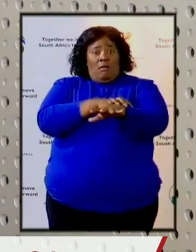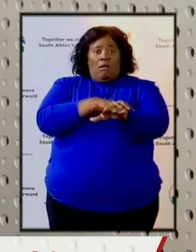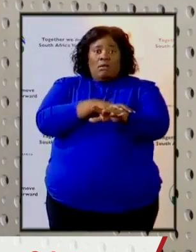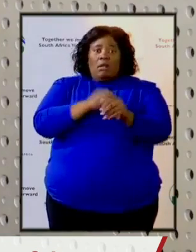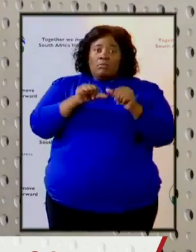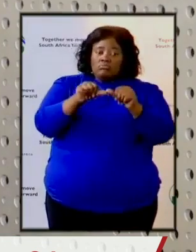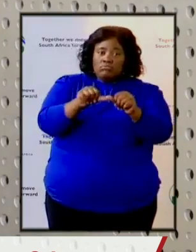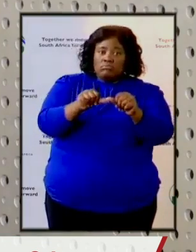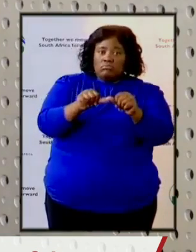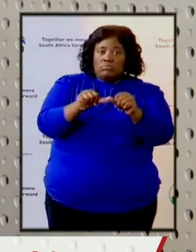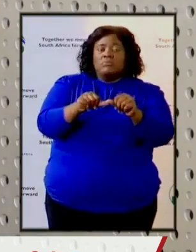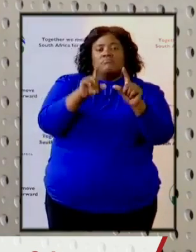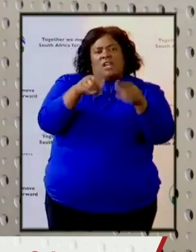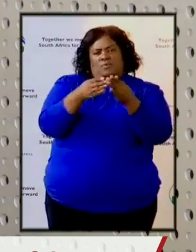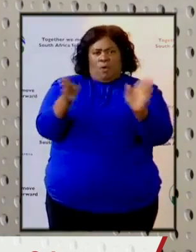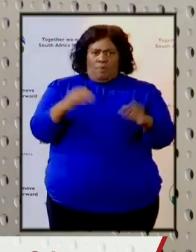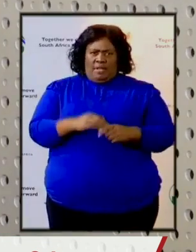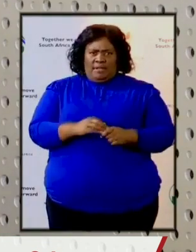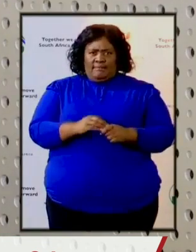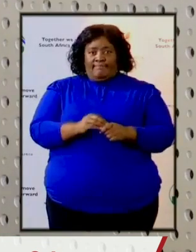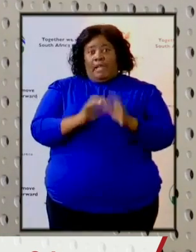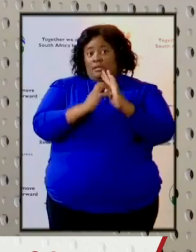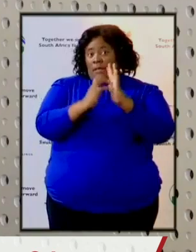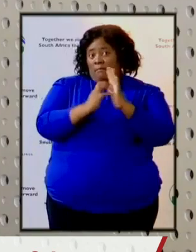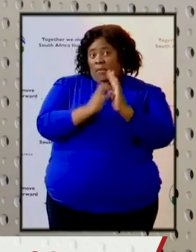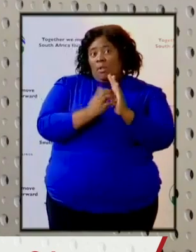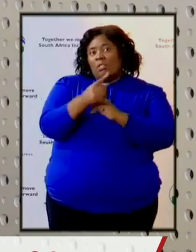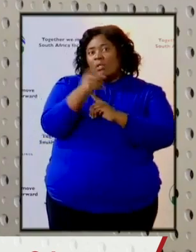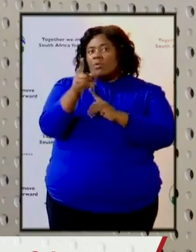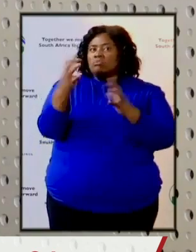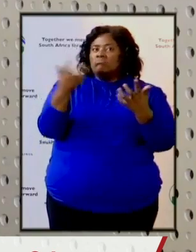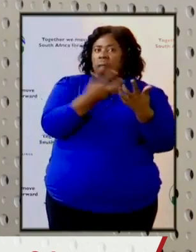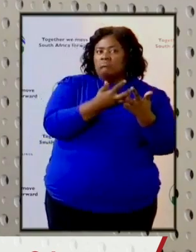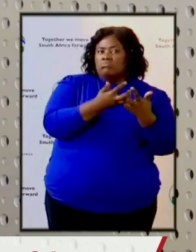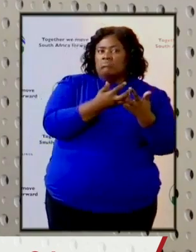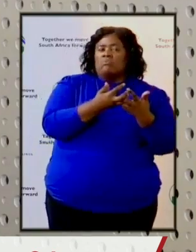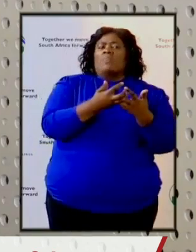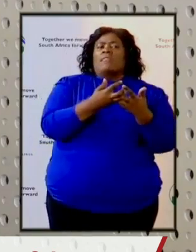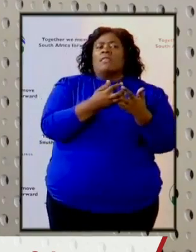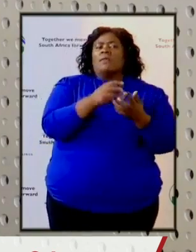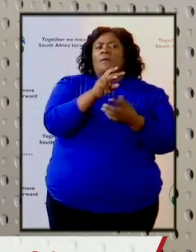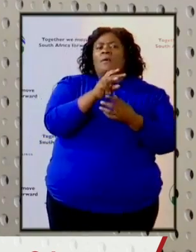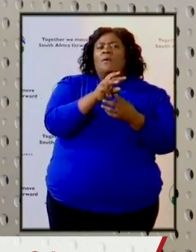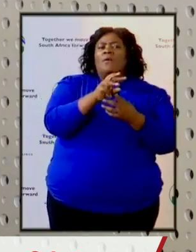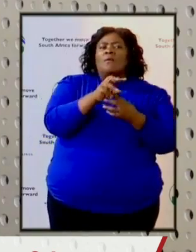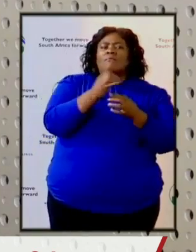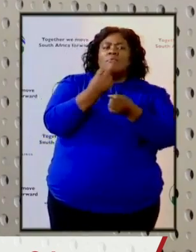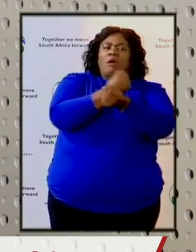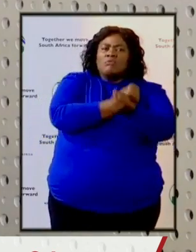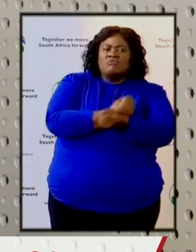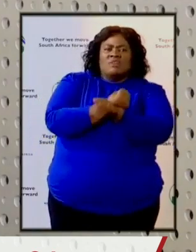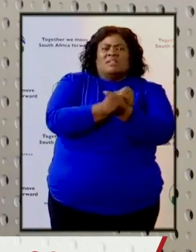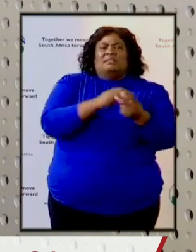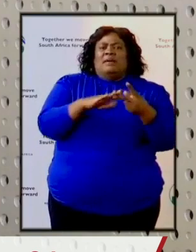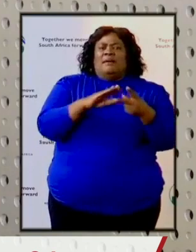must actually be open, such as those that relate to mechanization, your tractors, your